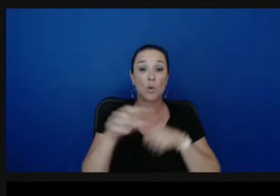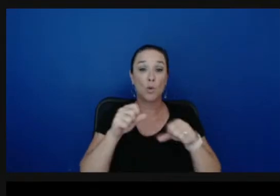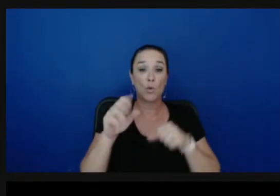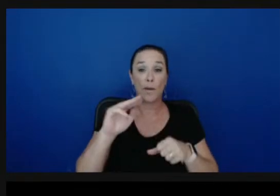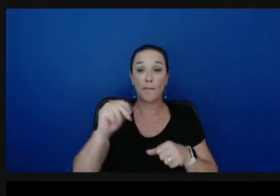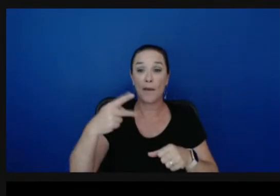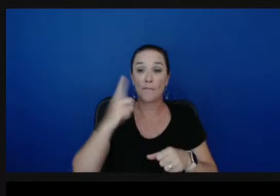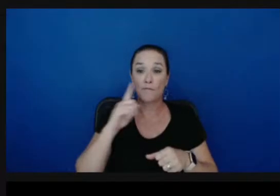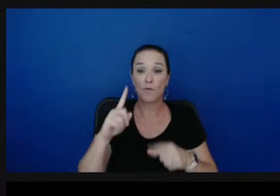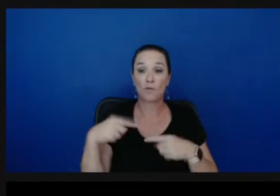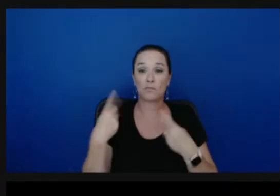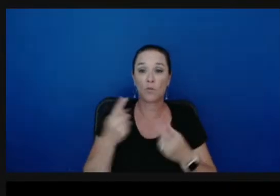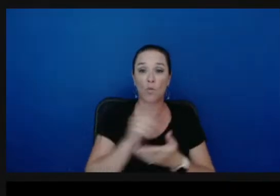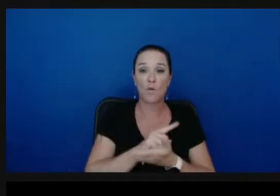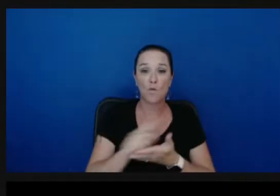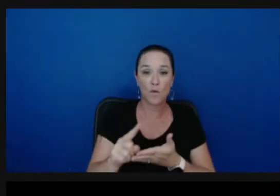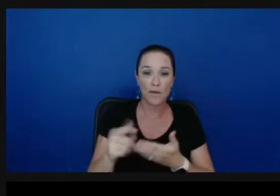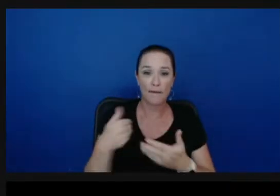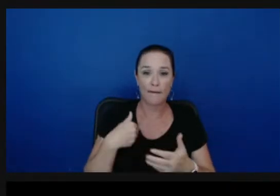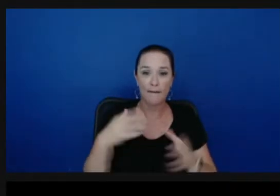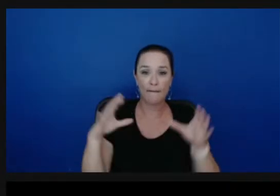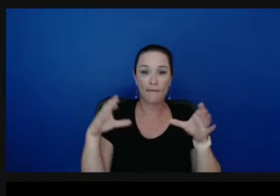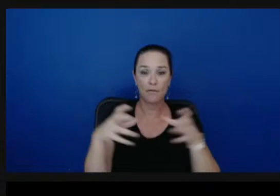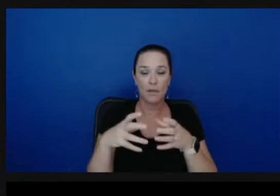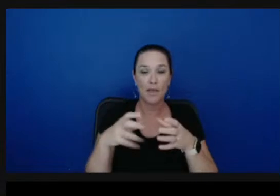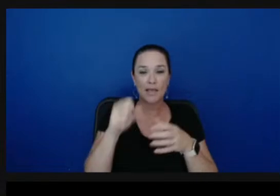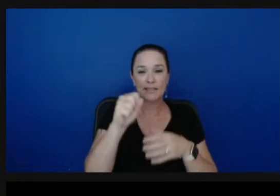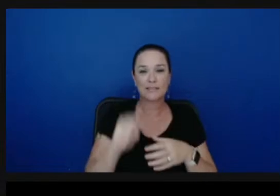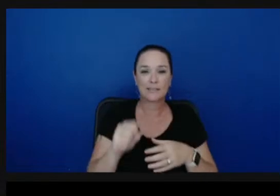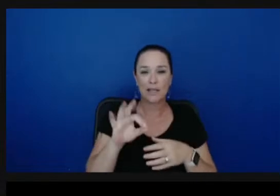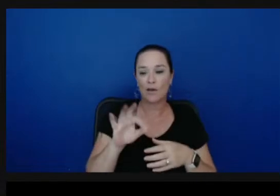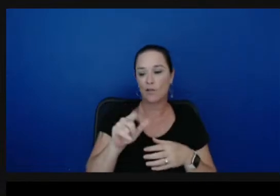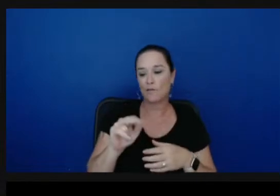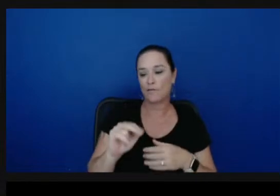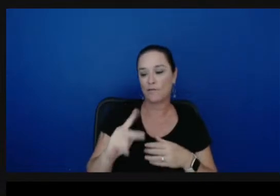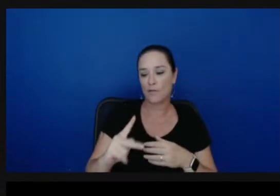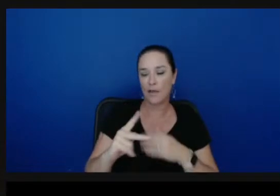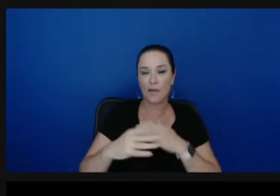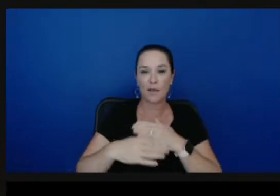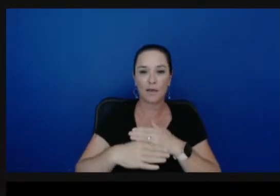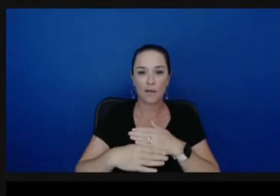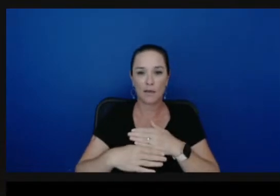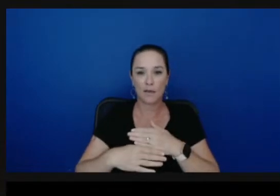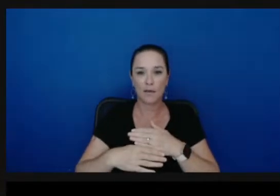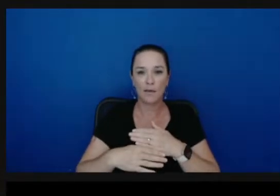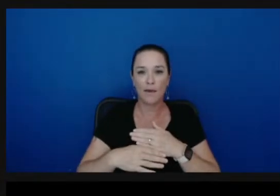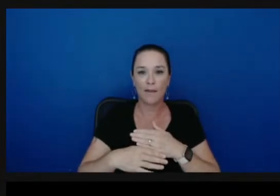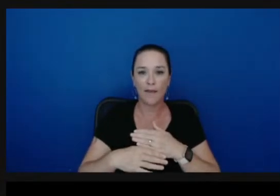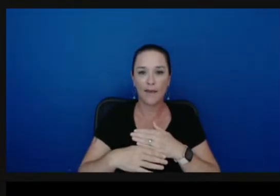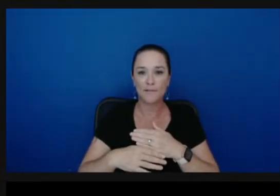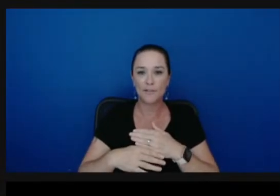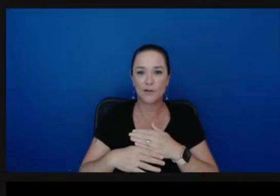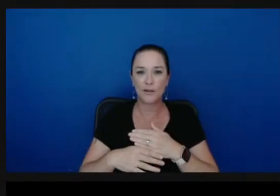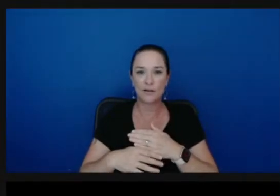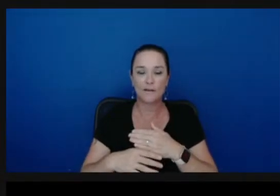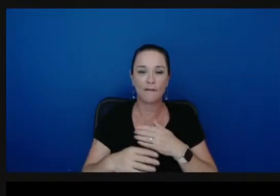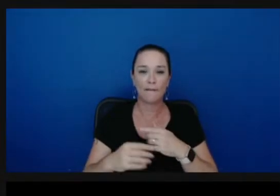It's worth pointing out there's a cluster of south flank earthquakes as well happening. And that allows